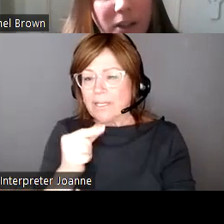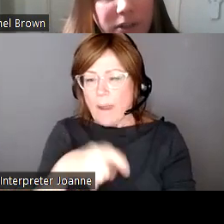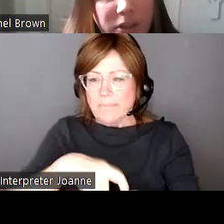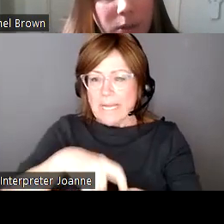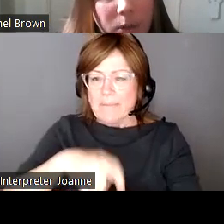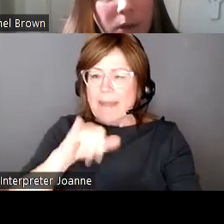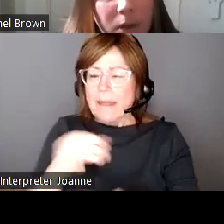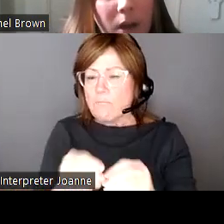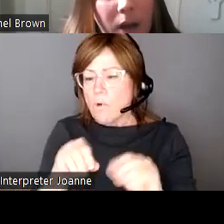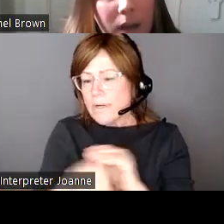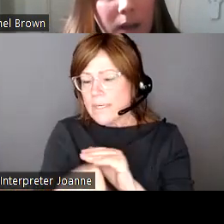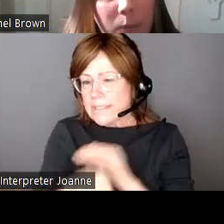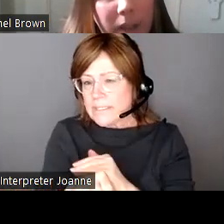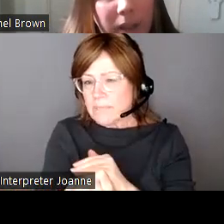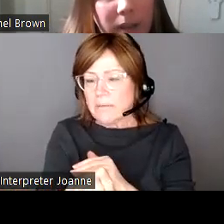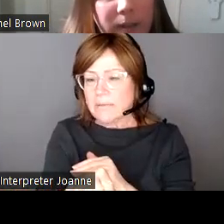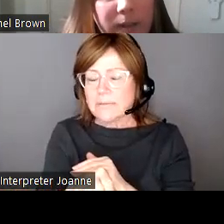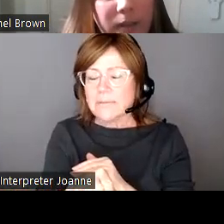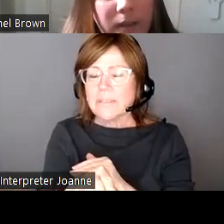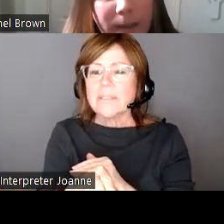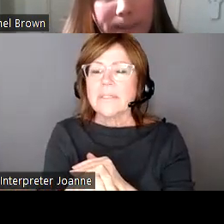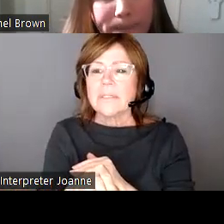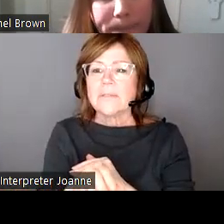that's also where